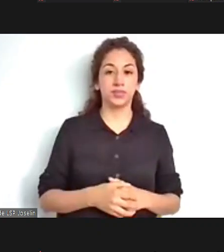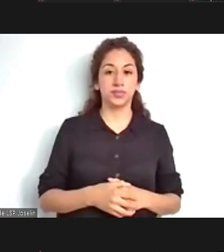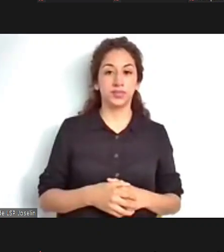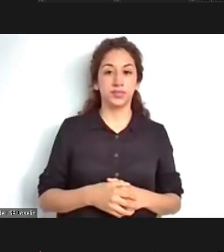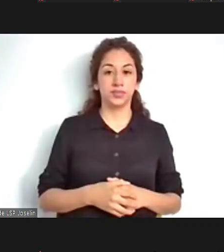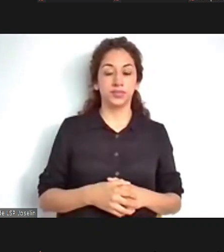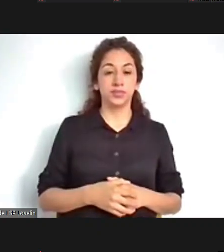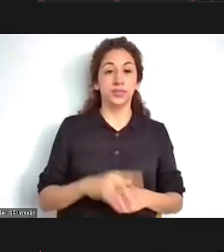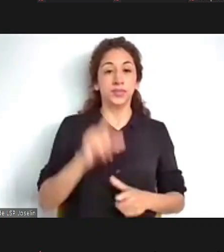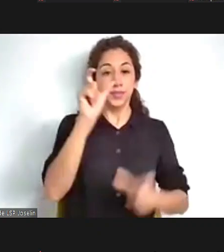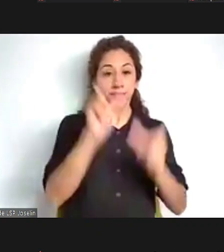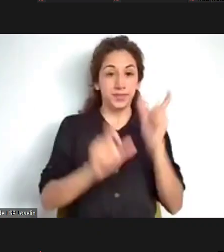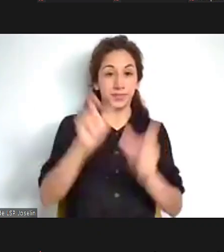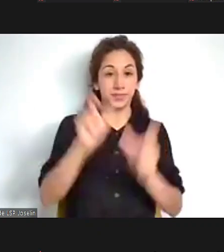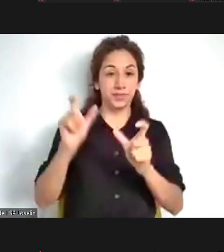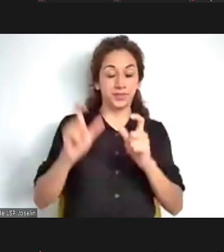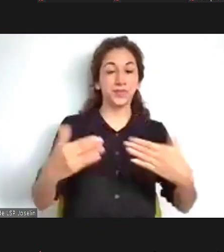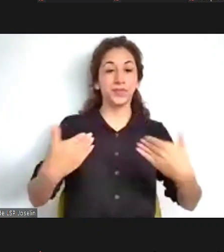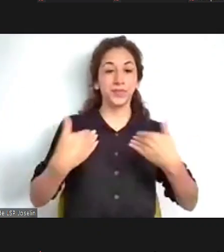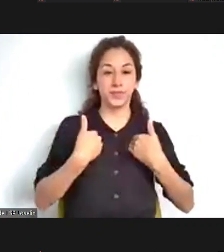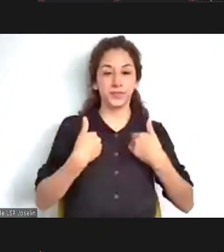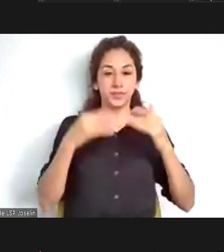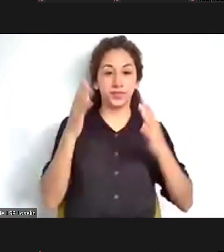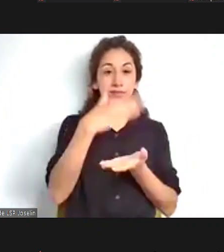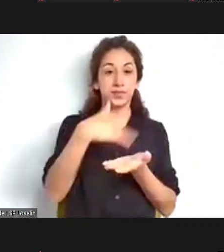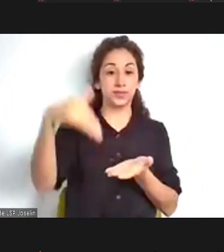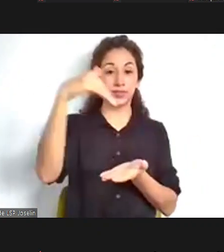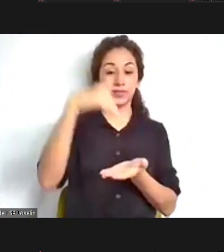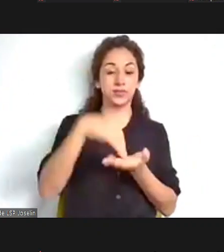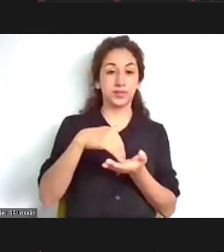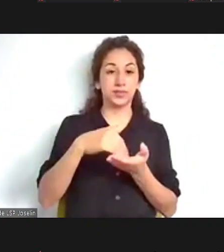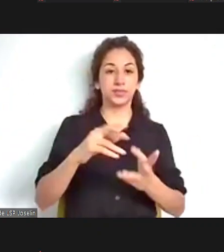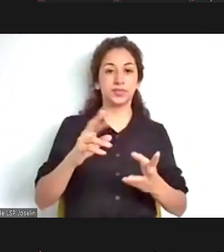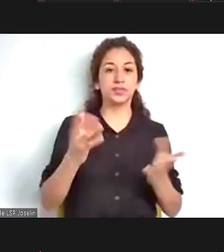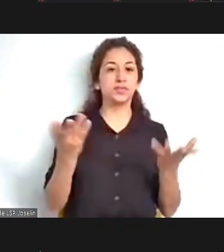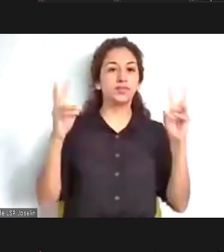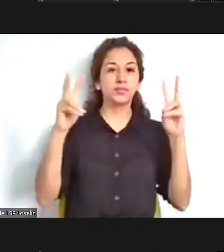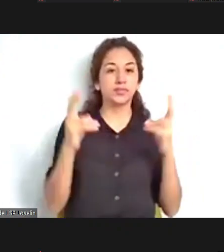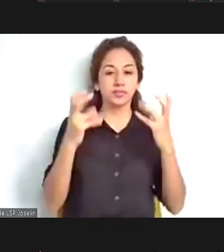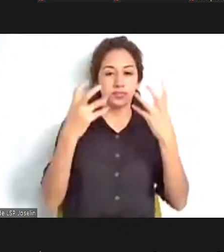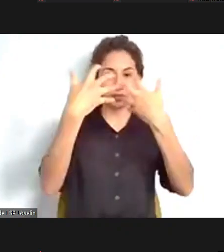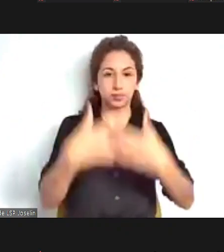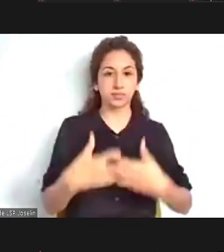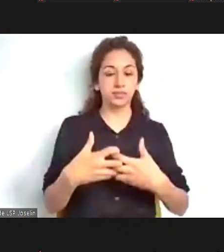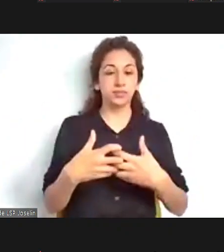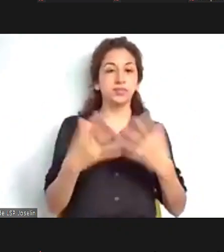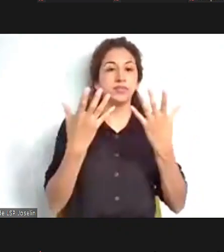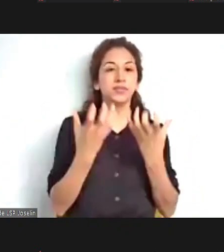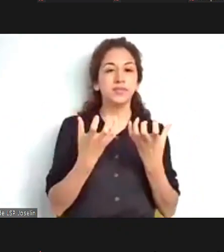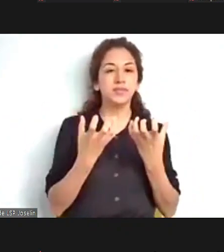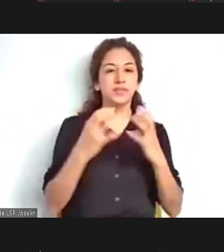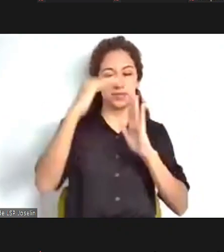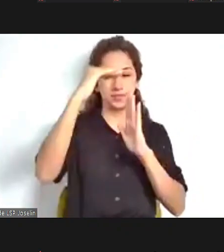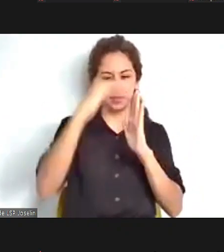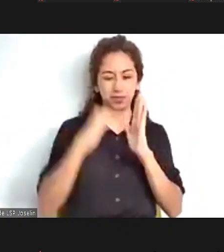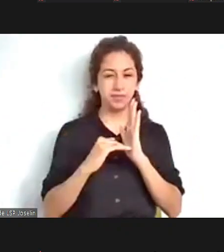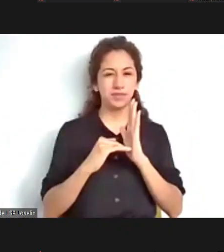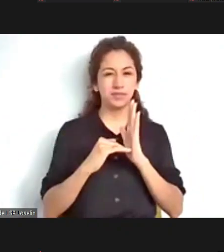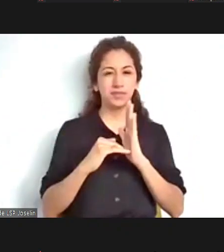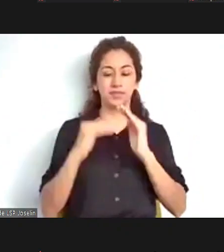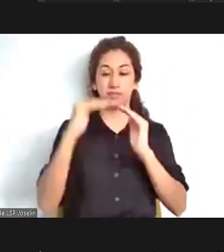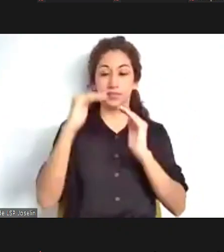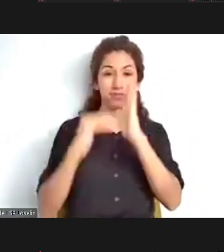economic reactivation people must be the center of the economic and business uh response or to